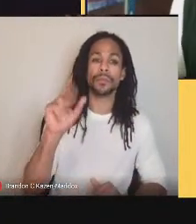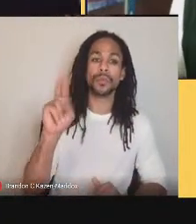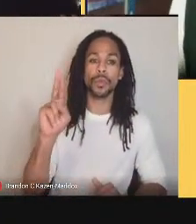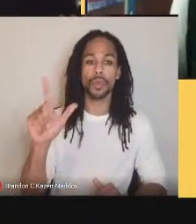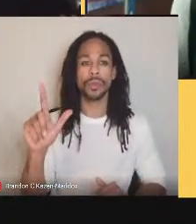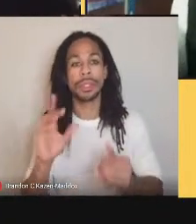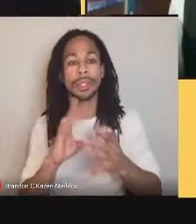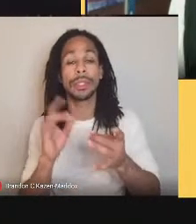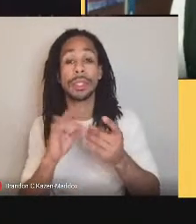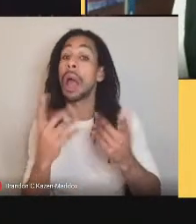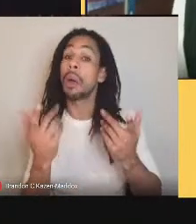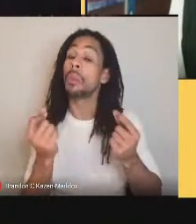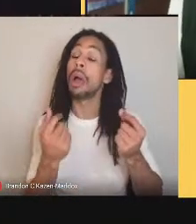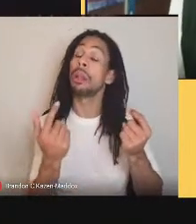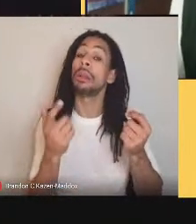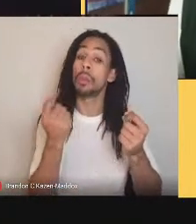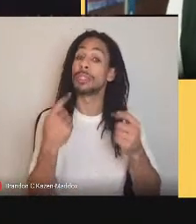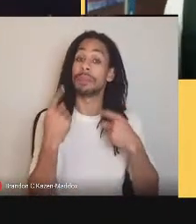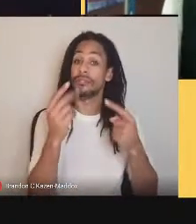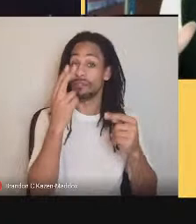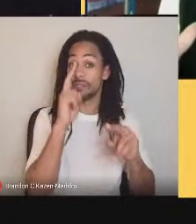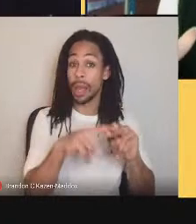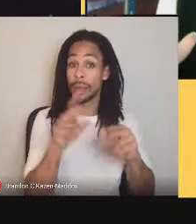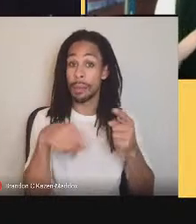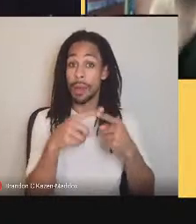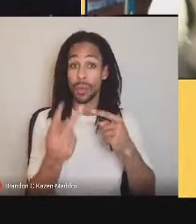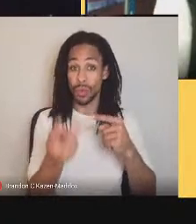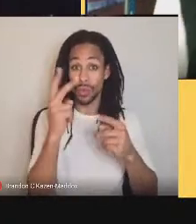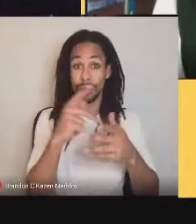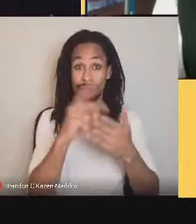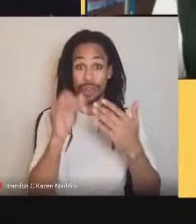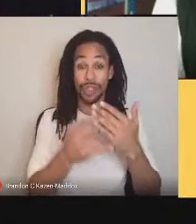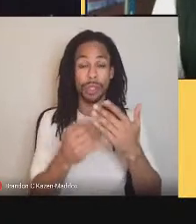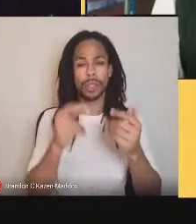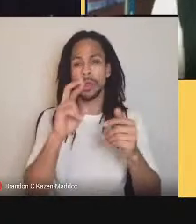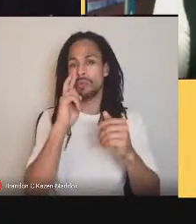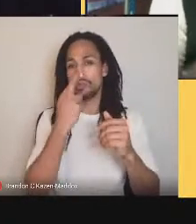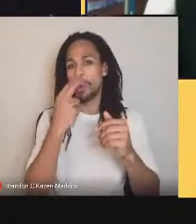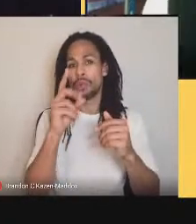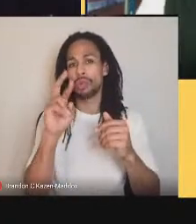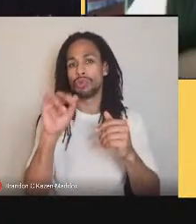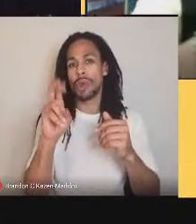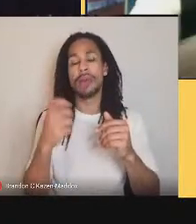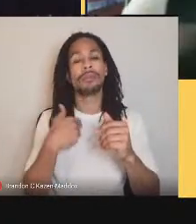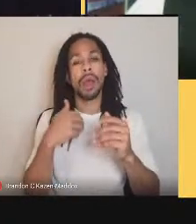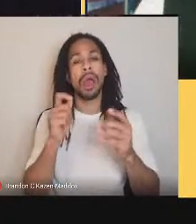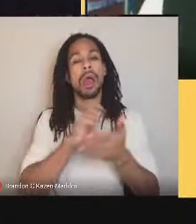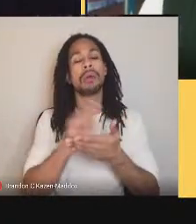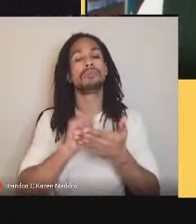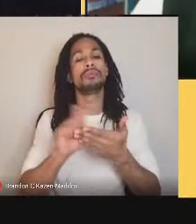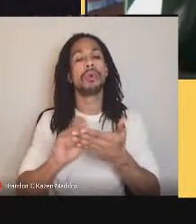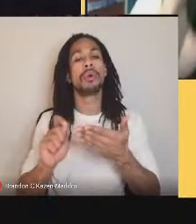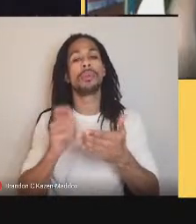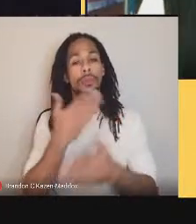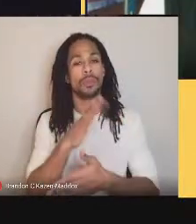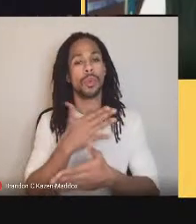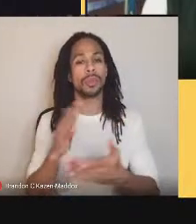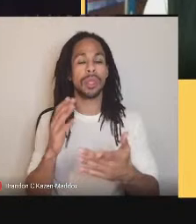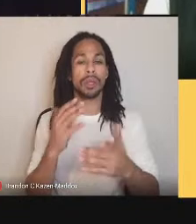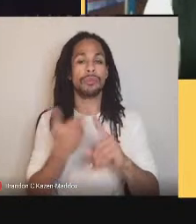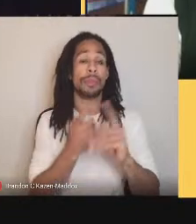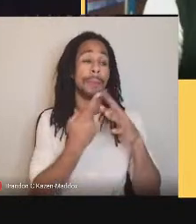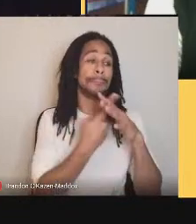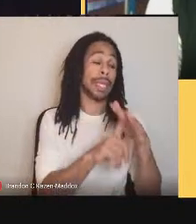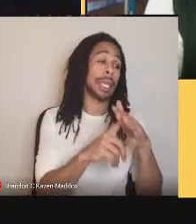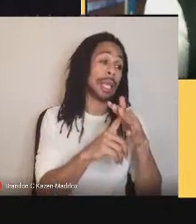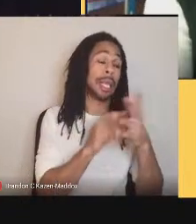about these two projects is Rose Drive I wrote up until the finale, all the music, everything from the first chunk of the